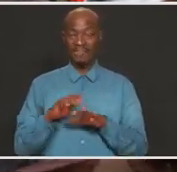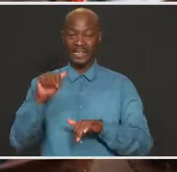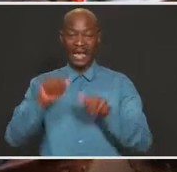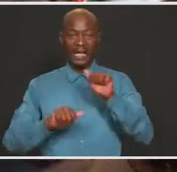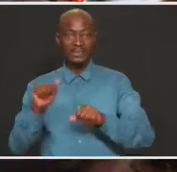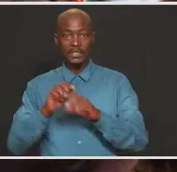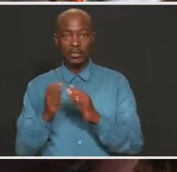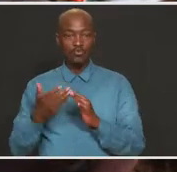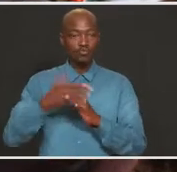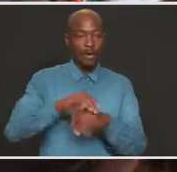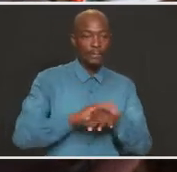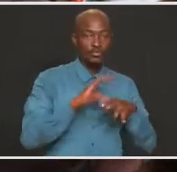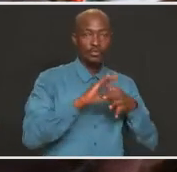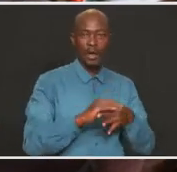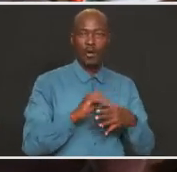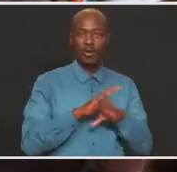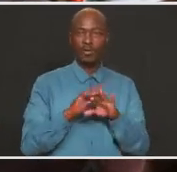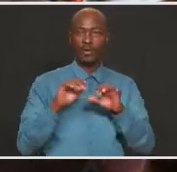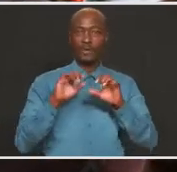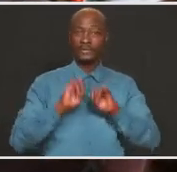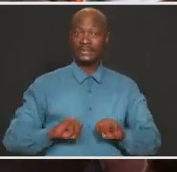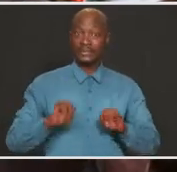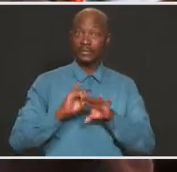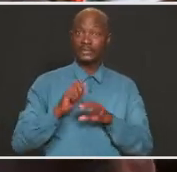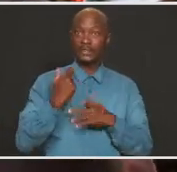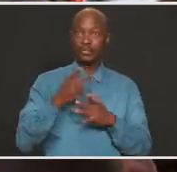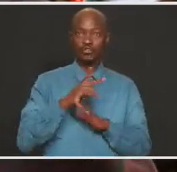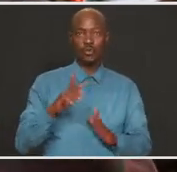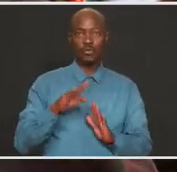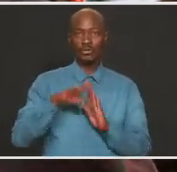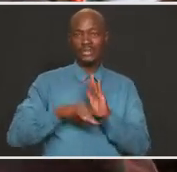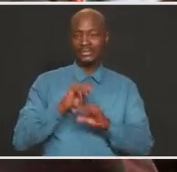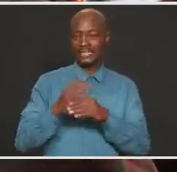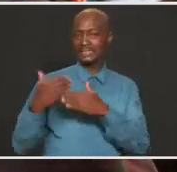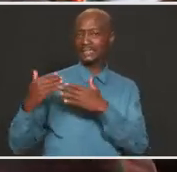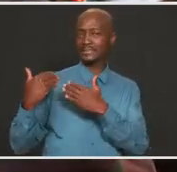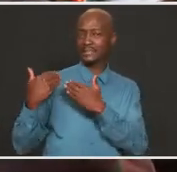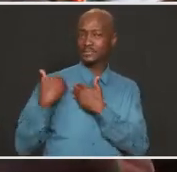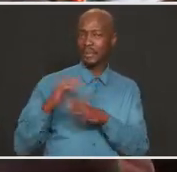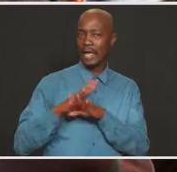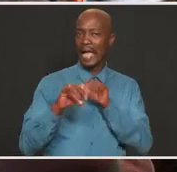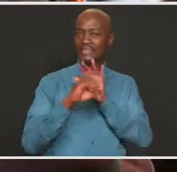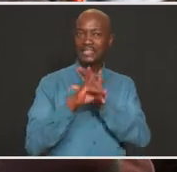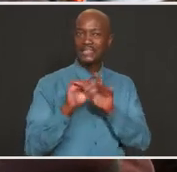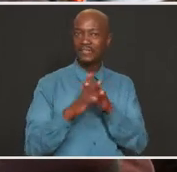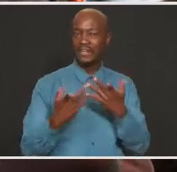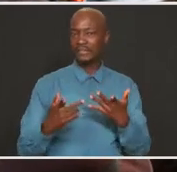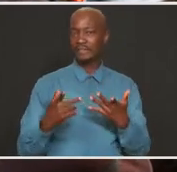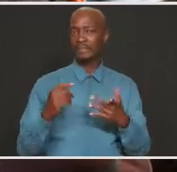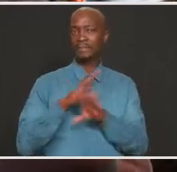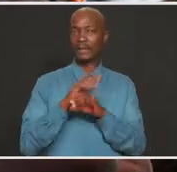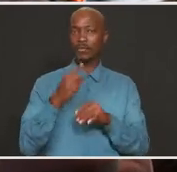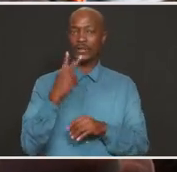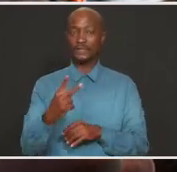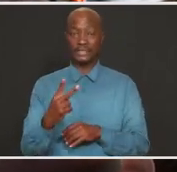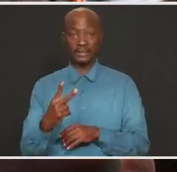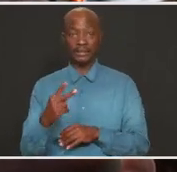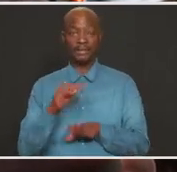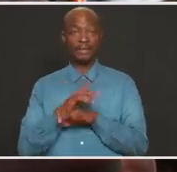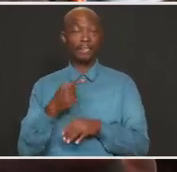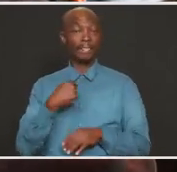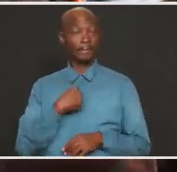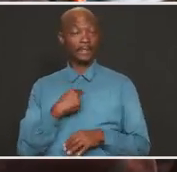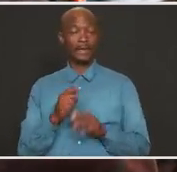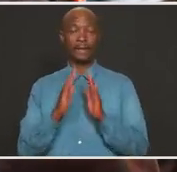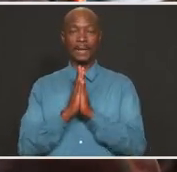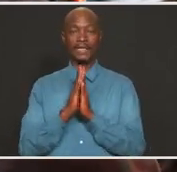is coming to my home as we have seriously seen a lack of adequate security identification features and measures in other sectors I